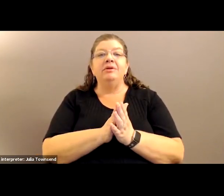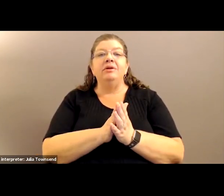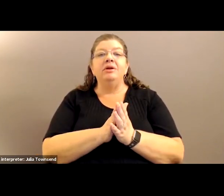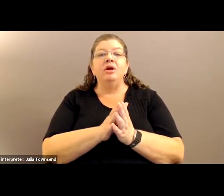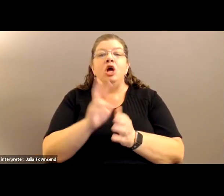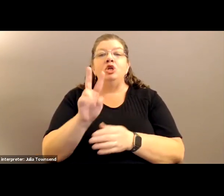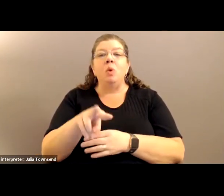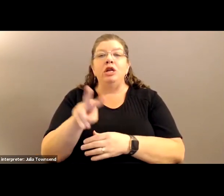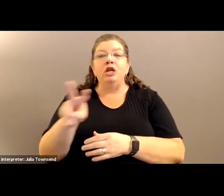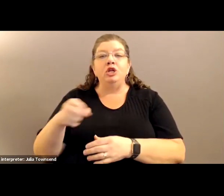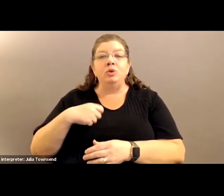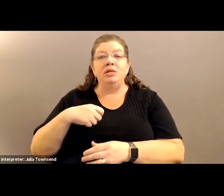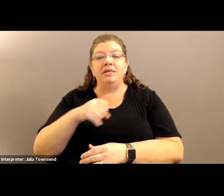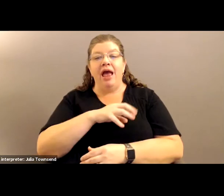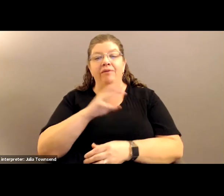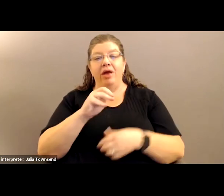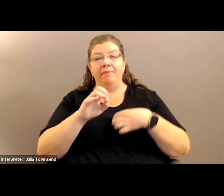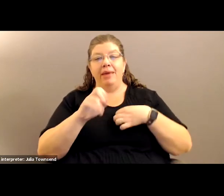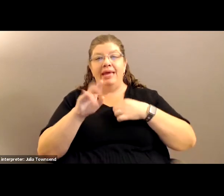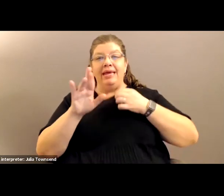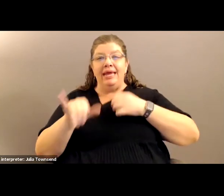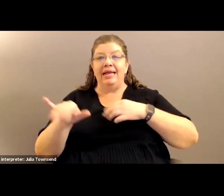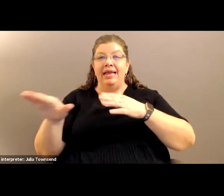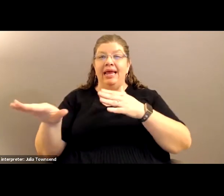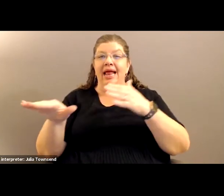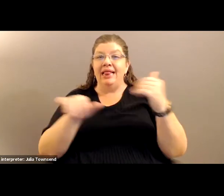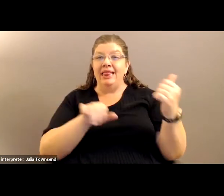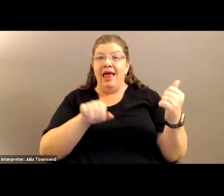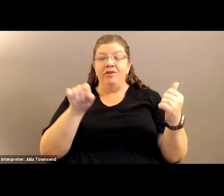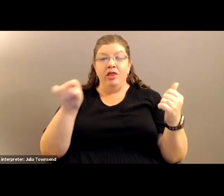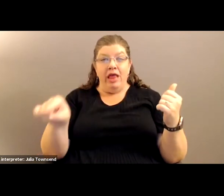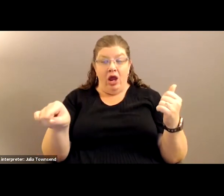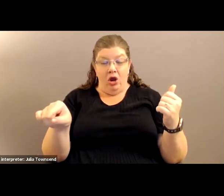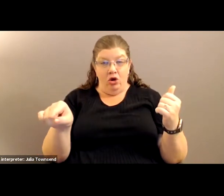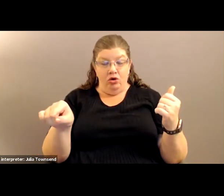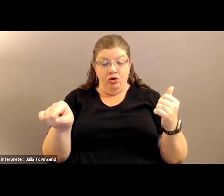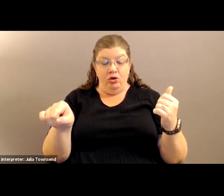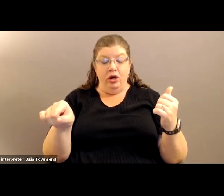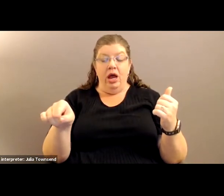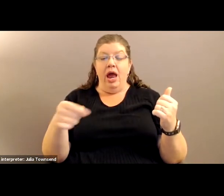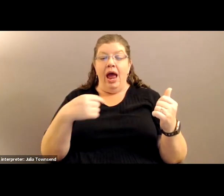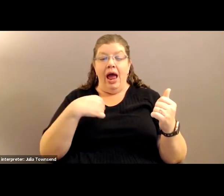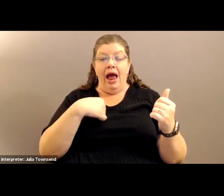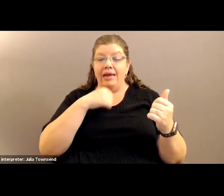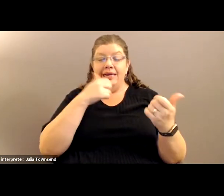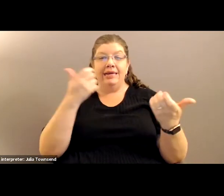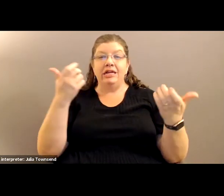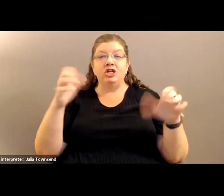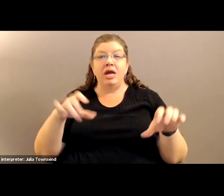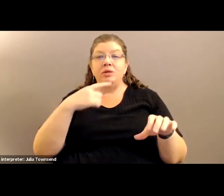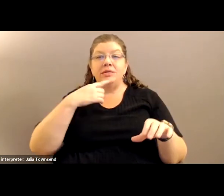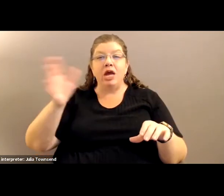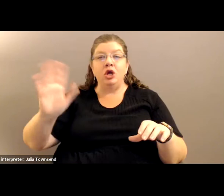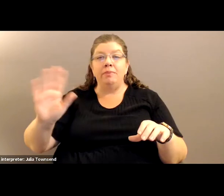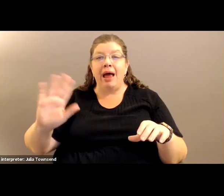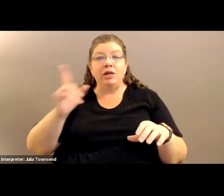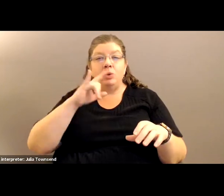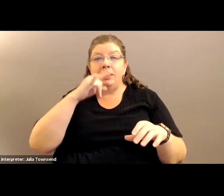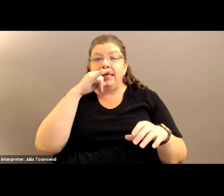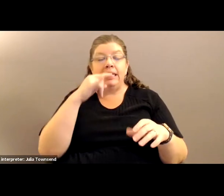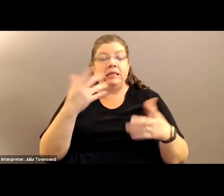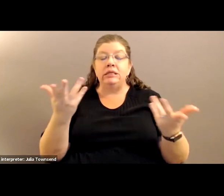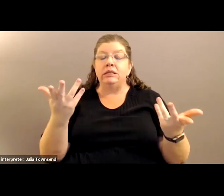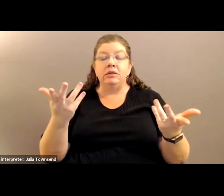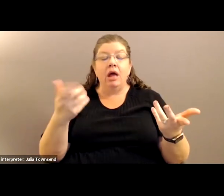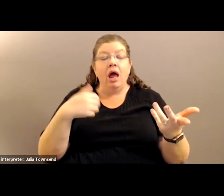staff members of mckinley left there and i didn't get a chance to say goodbye to the kids and